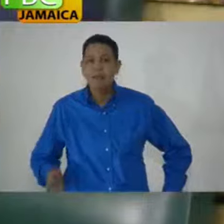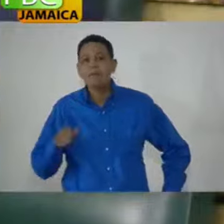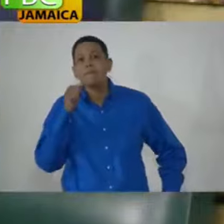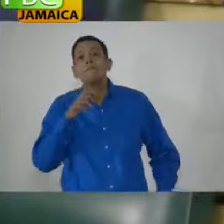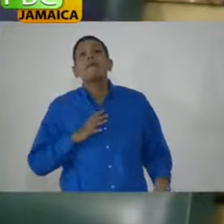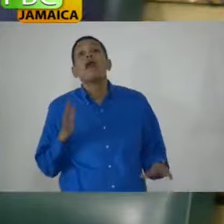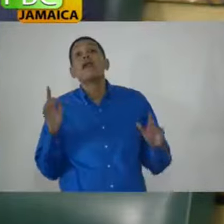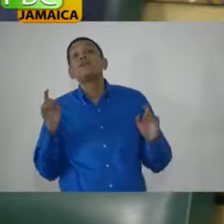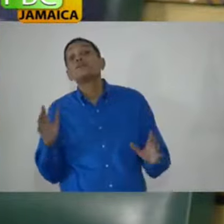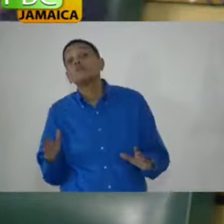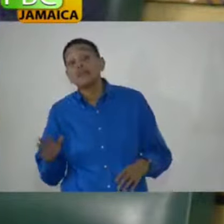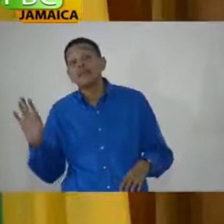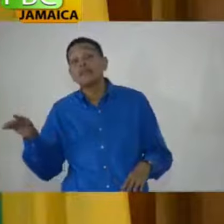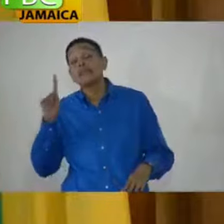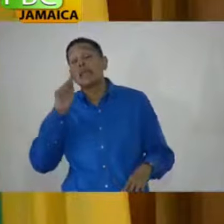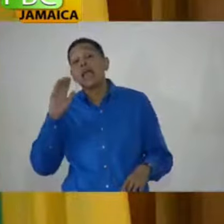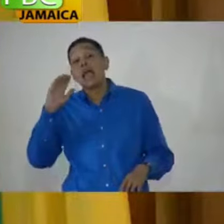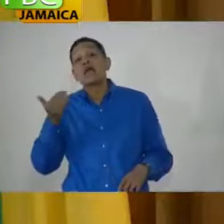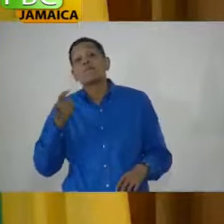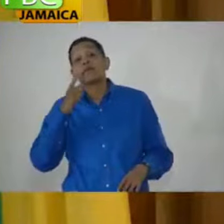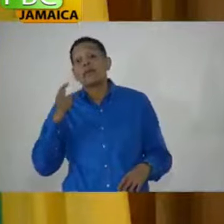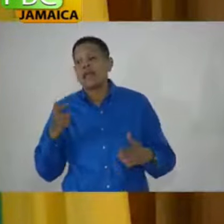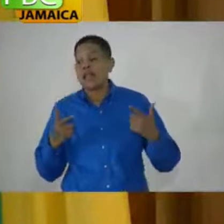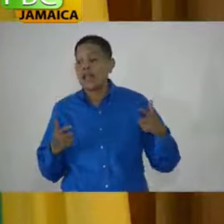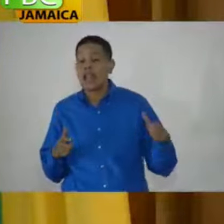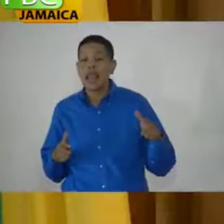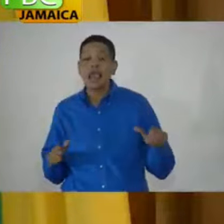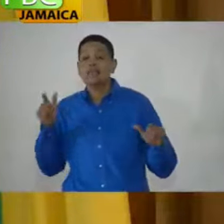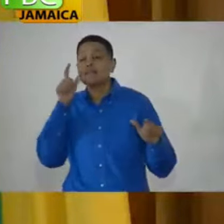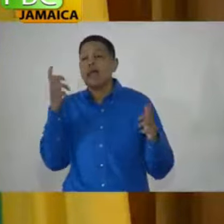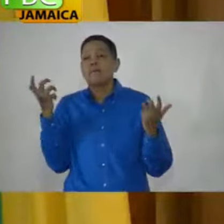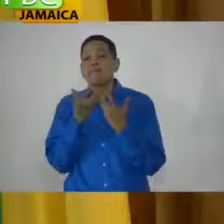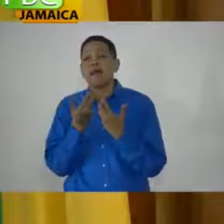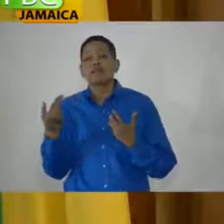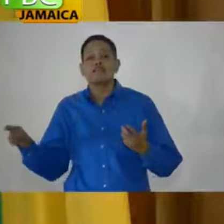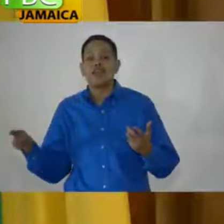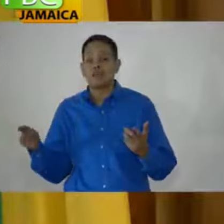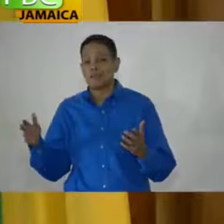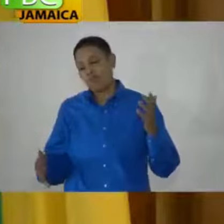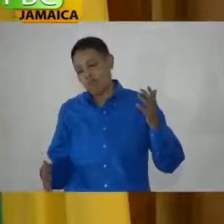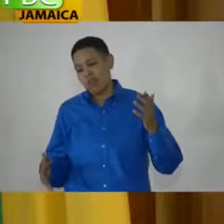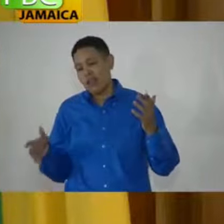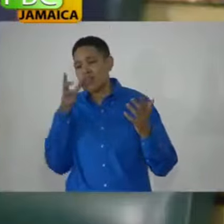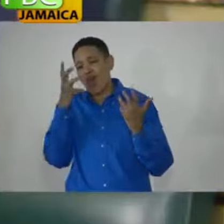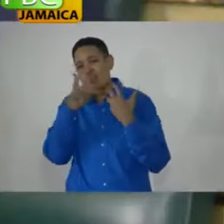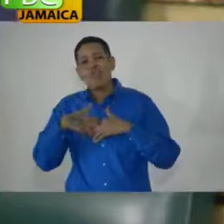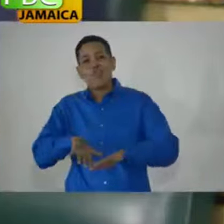Madam Speaker, it appears the left hand is not coordinating with the right hand.